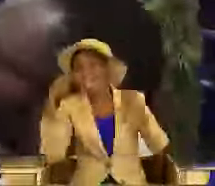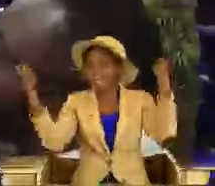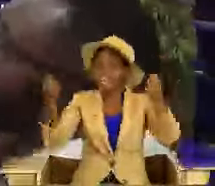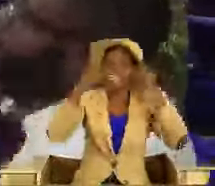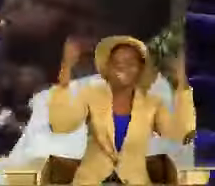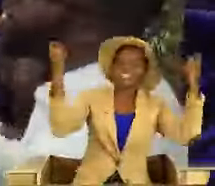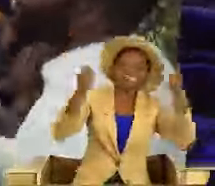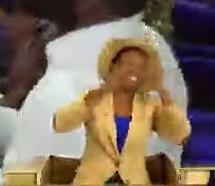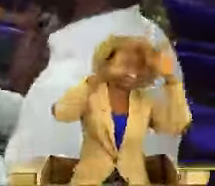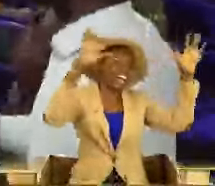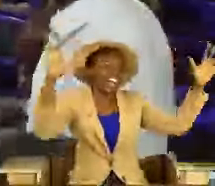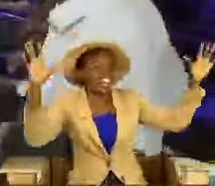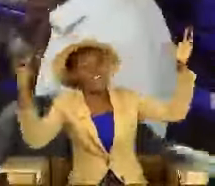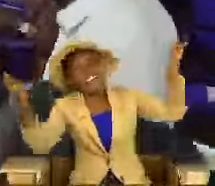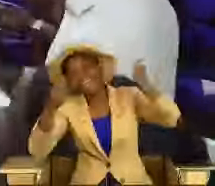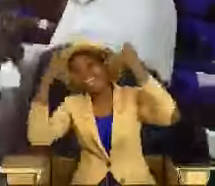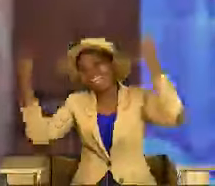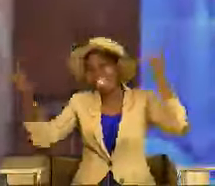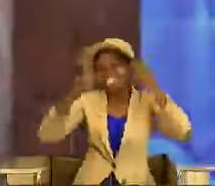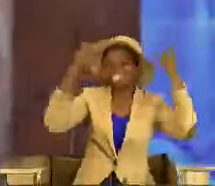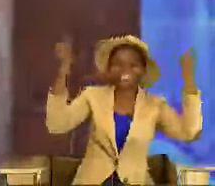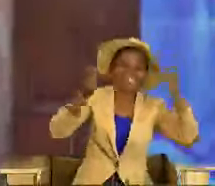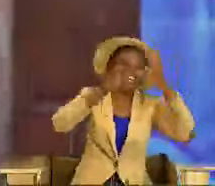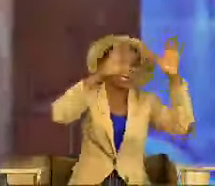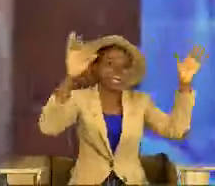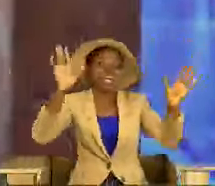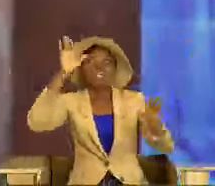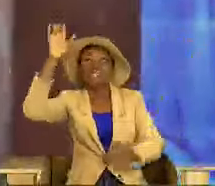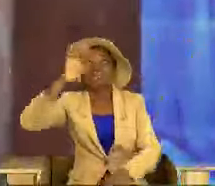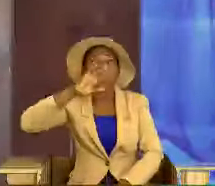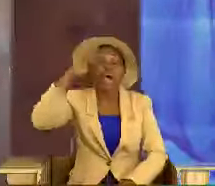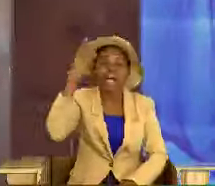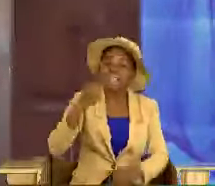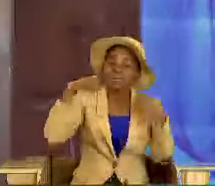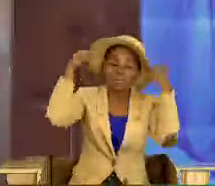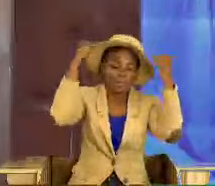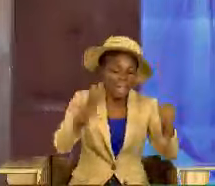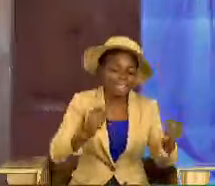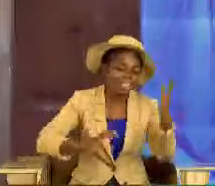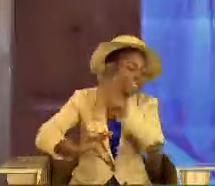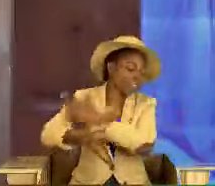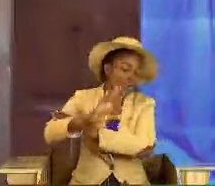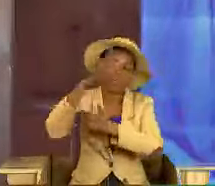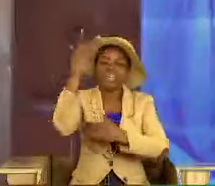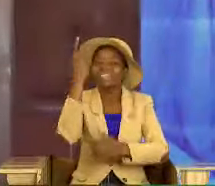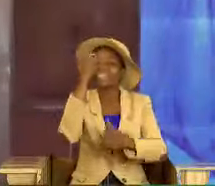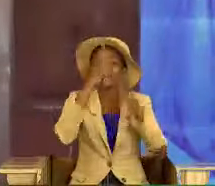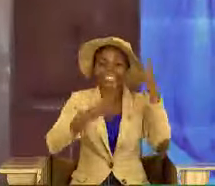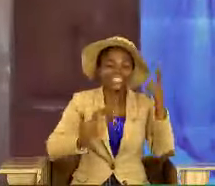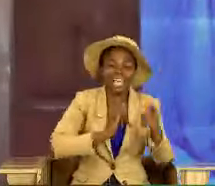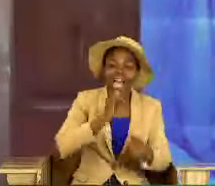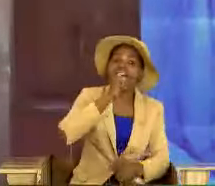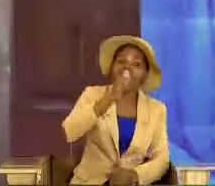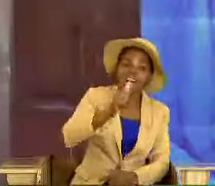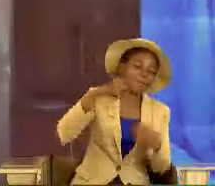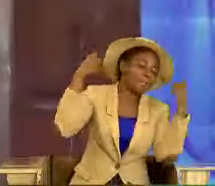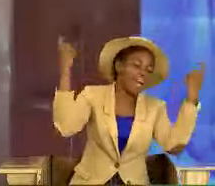hallelujah hallelujah you are the Mighty God The Great I Am